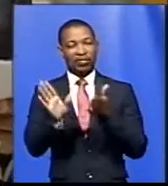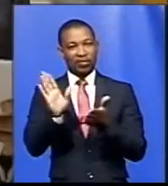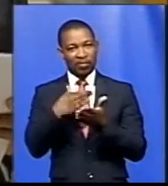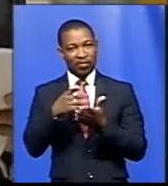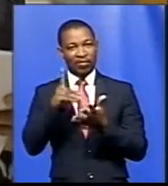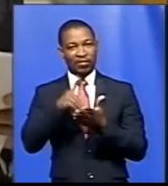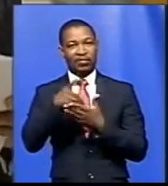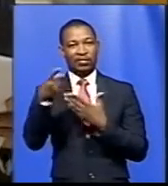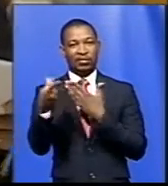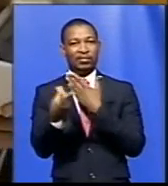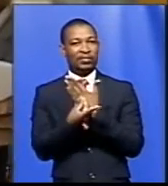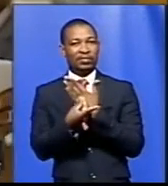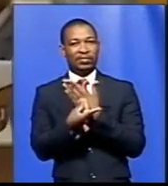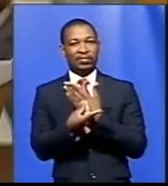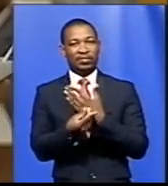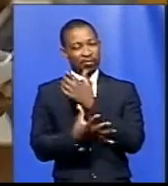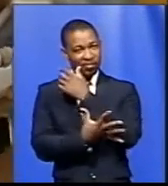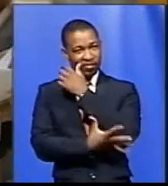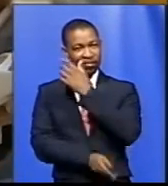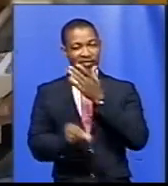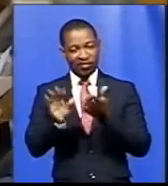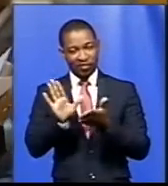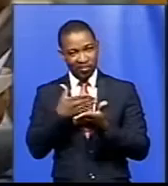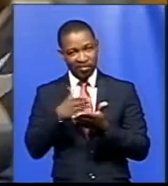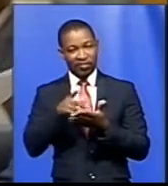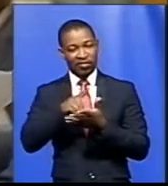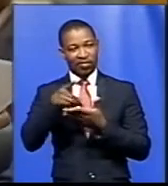eradication packages. Poverty eradication.